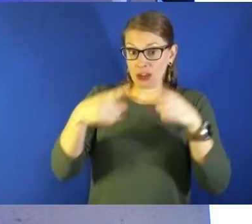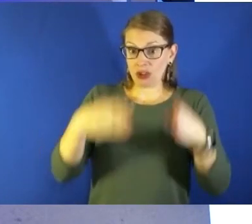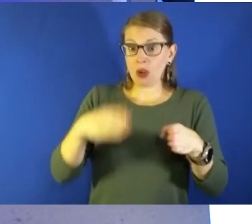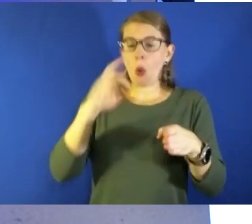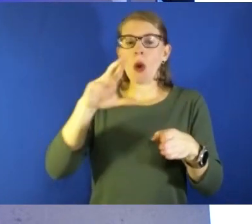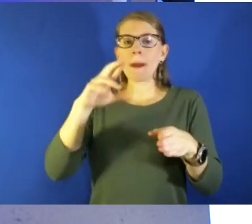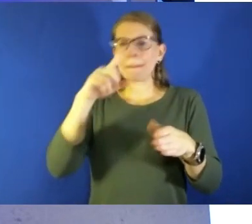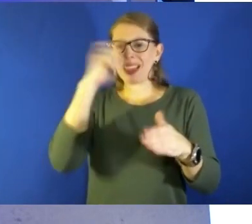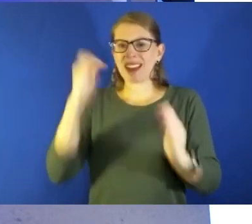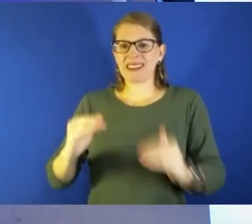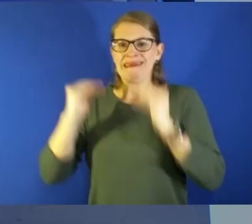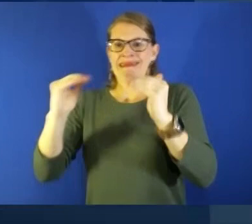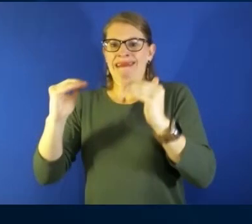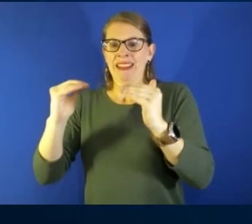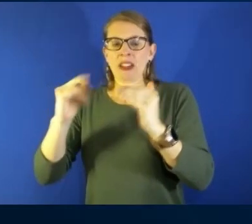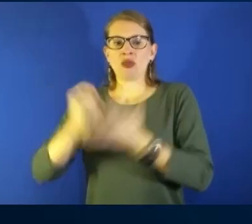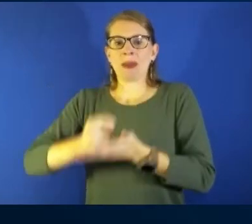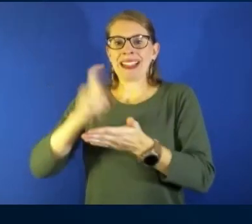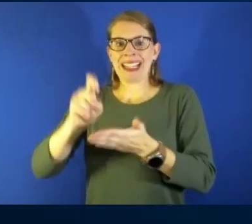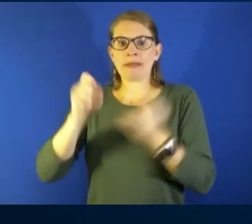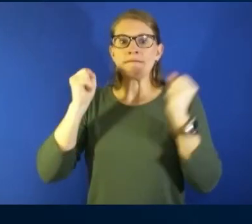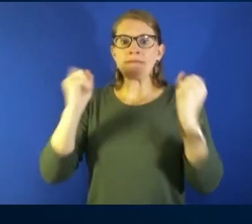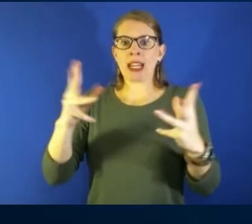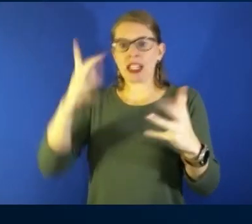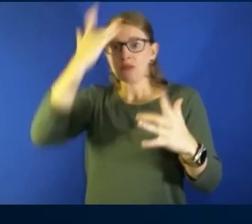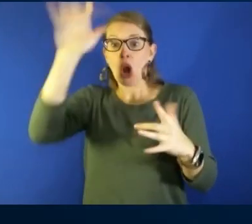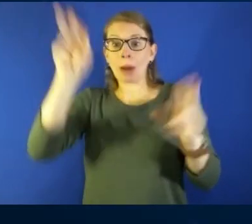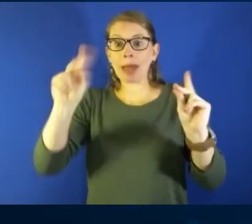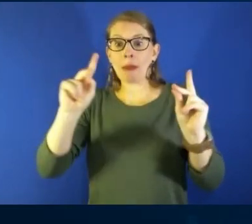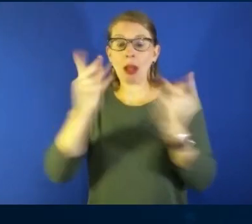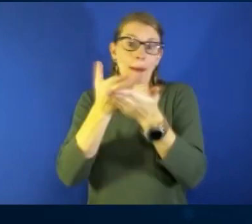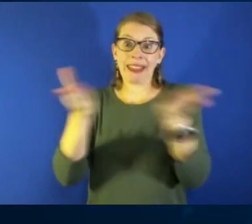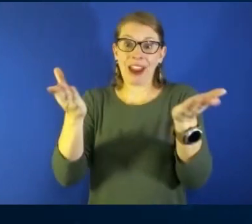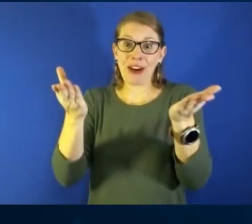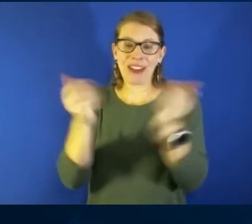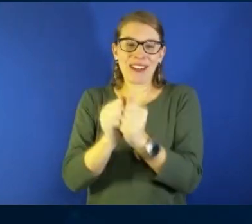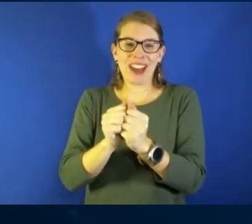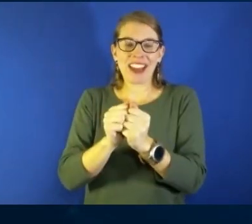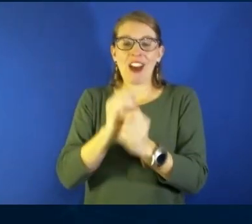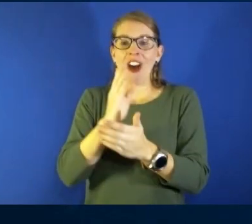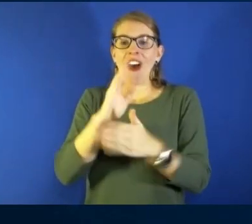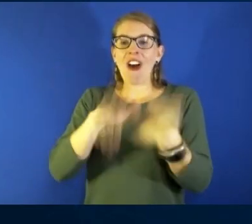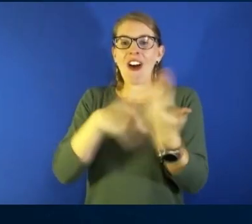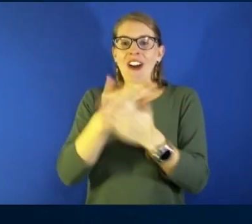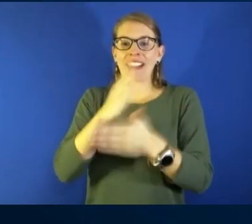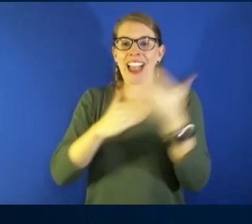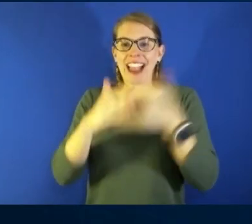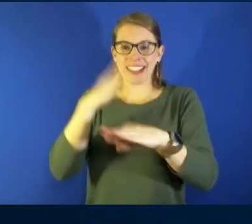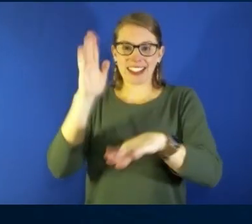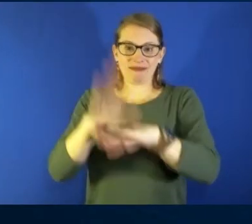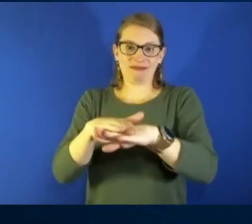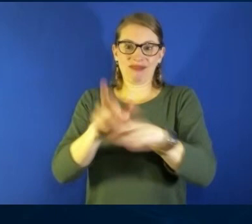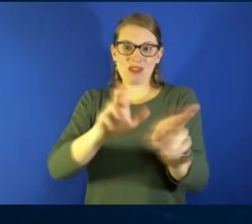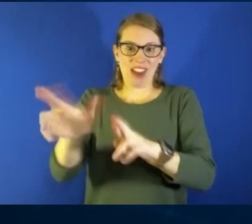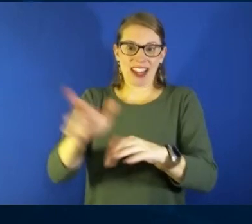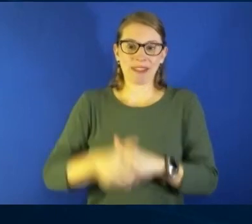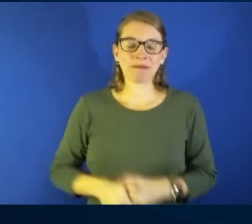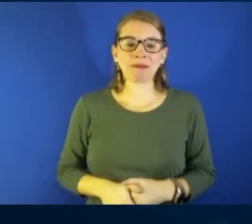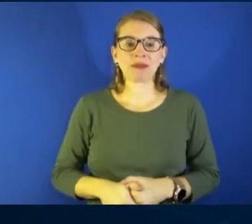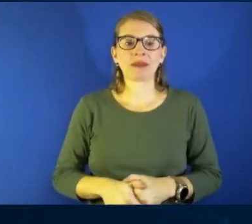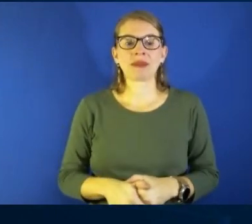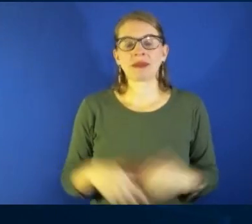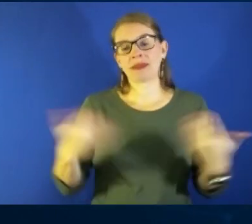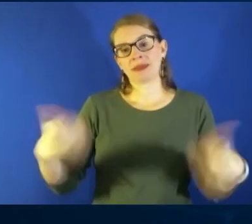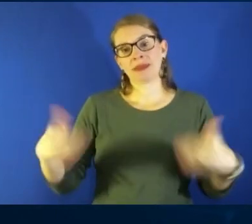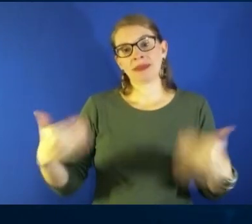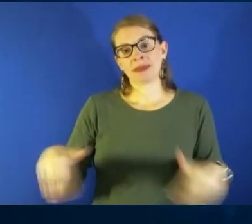you need so many, as we call them, smart people up there with all hands on deck? Well, it does take, it's a huge amount